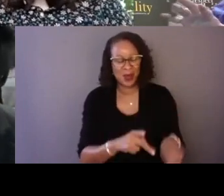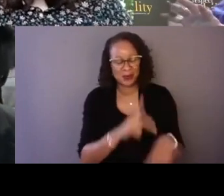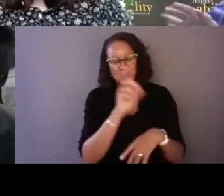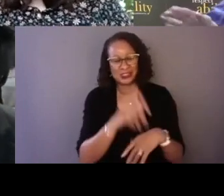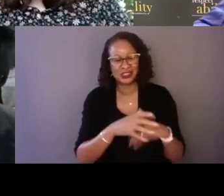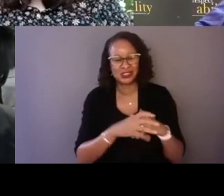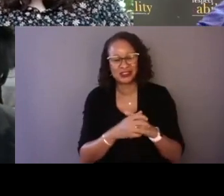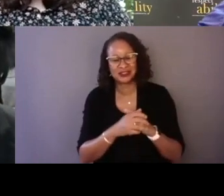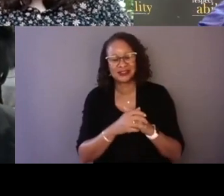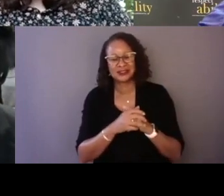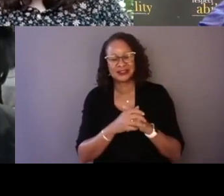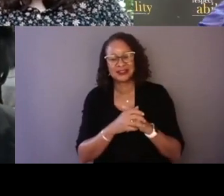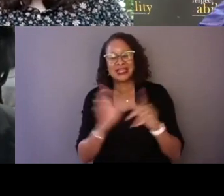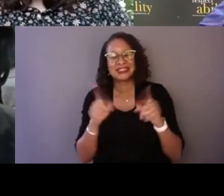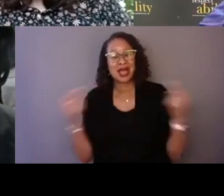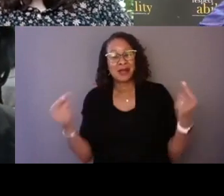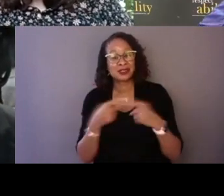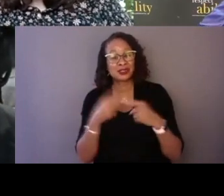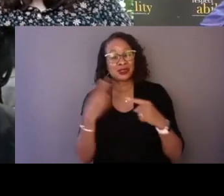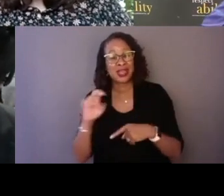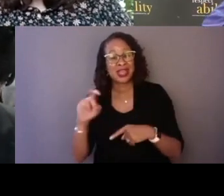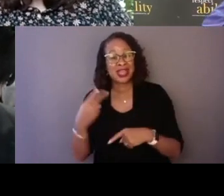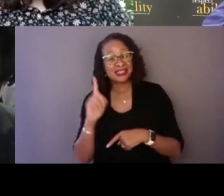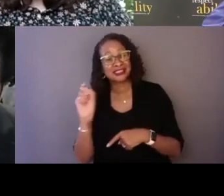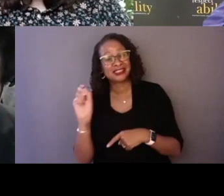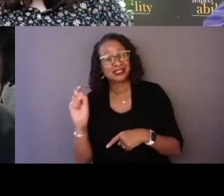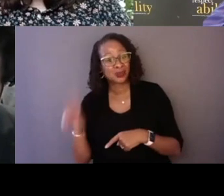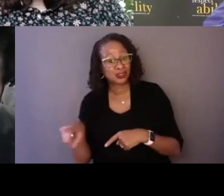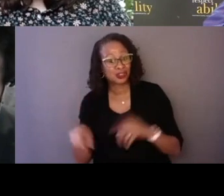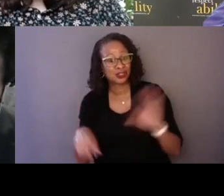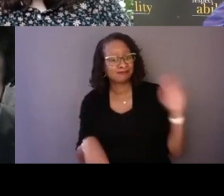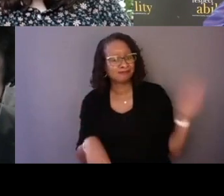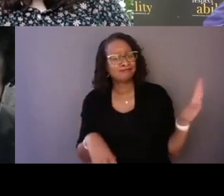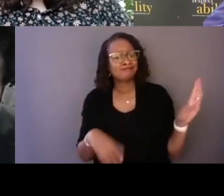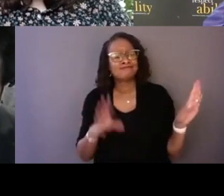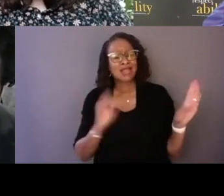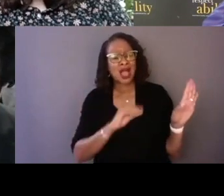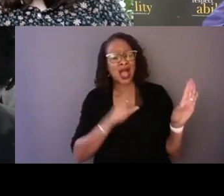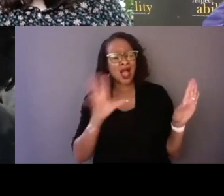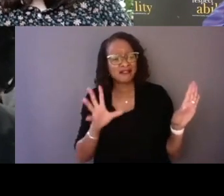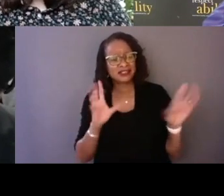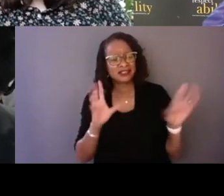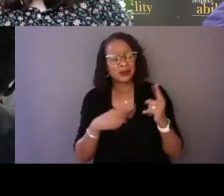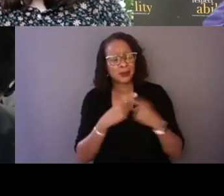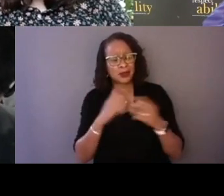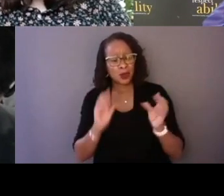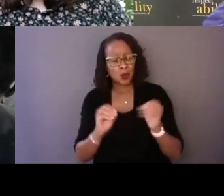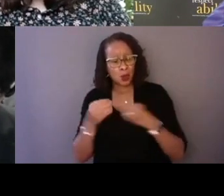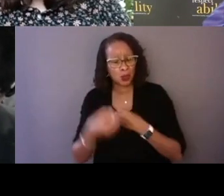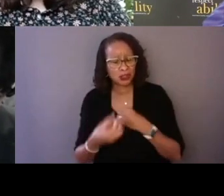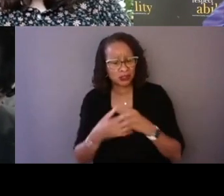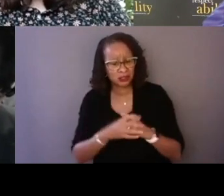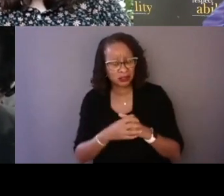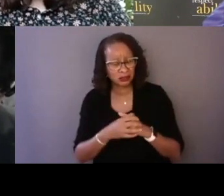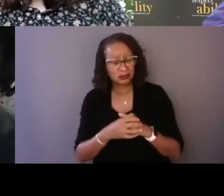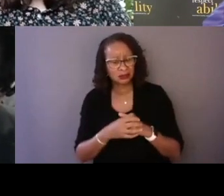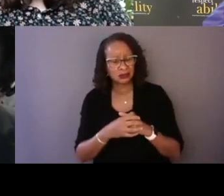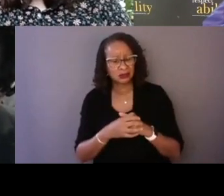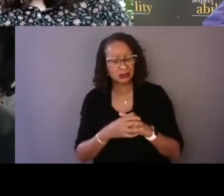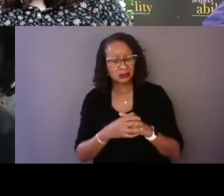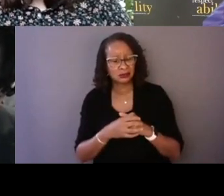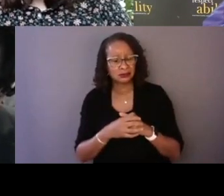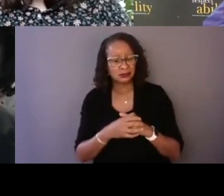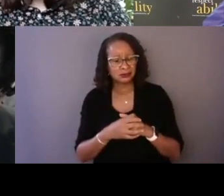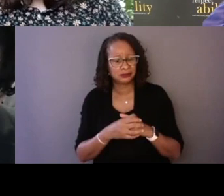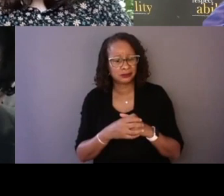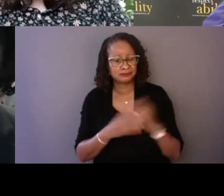that I asked Hannah, which is to say, obviously, when an organization brings in MIUSA,